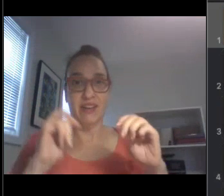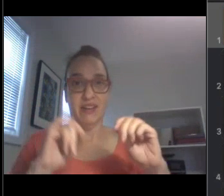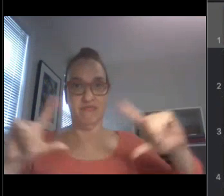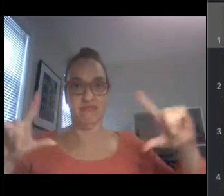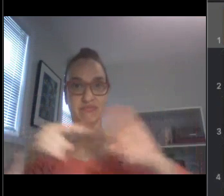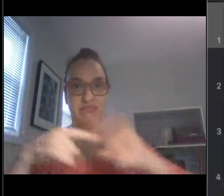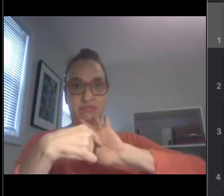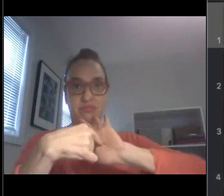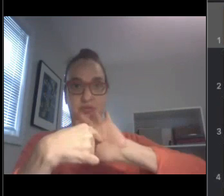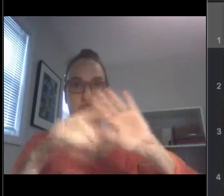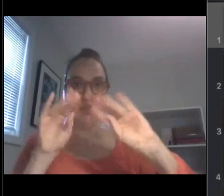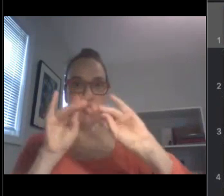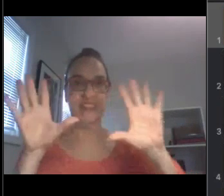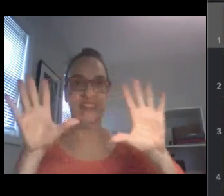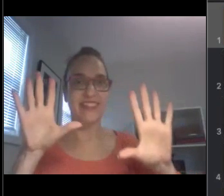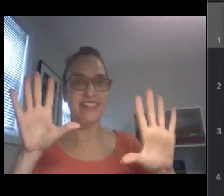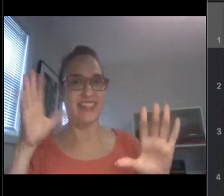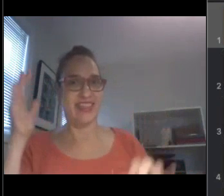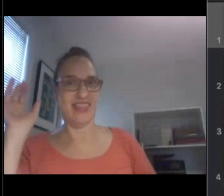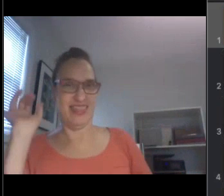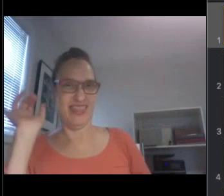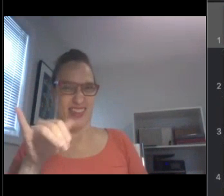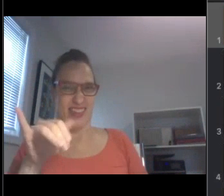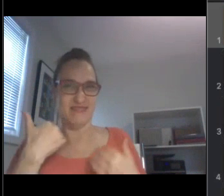Yep, there I am.